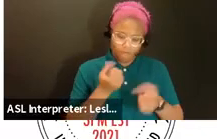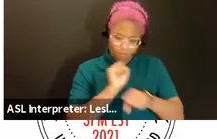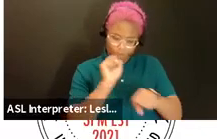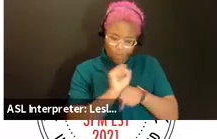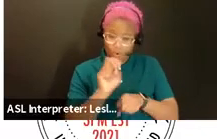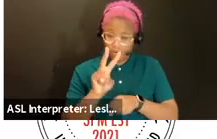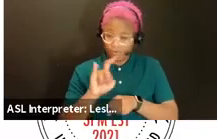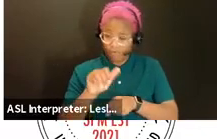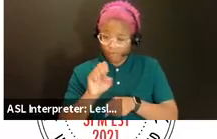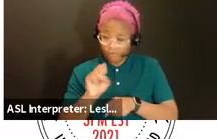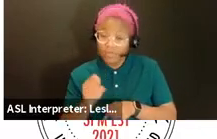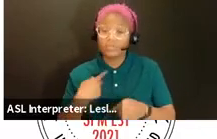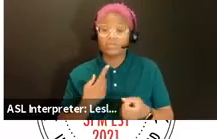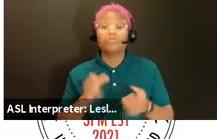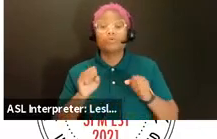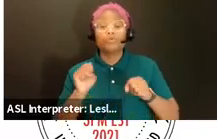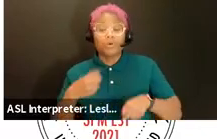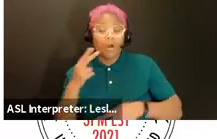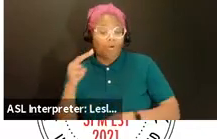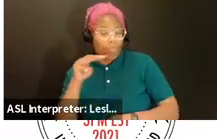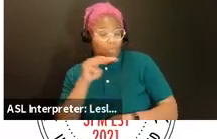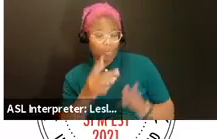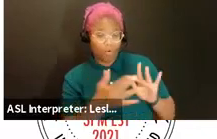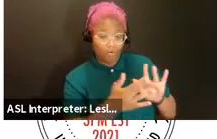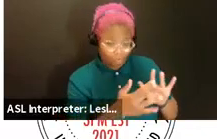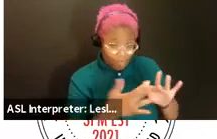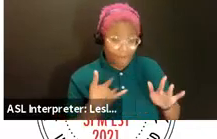information on that on Artist Forum Broad, as you, of course, know.